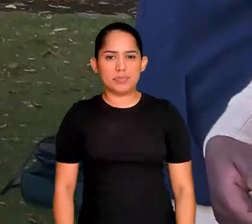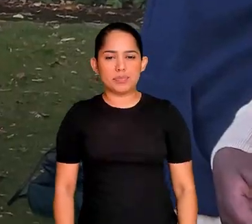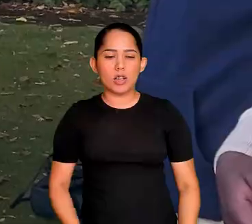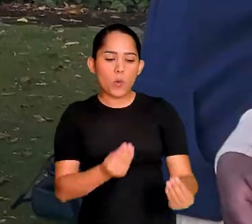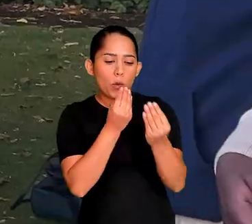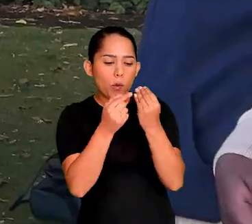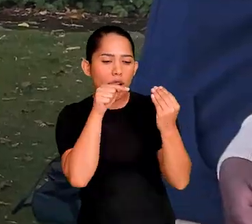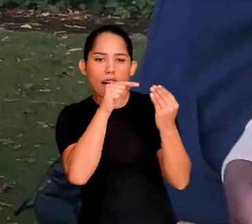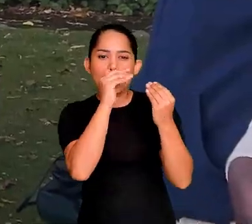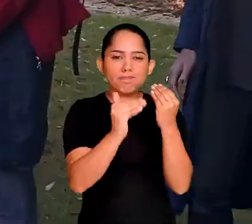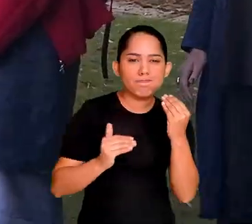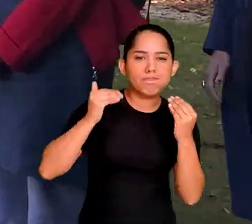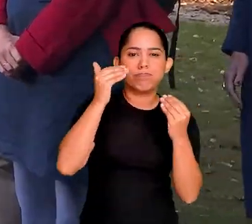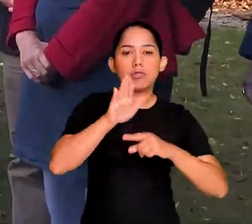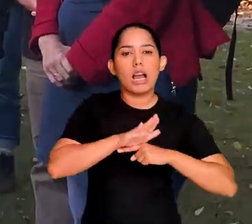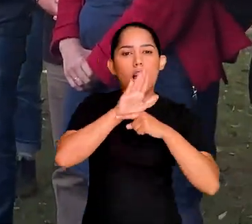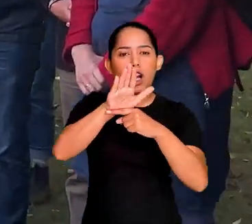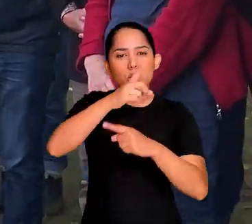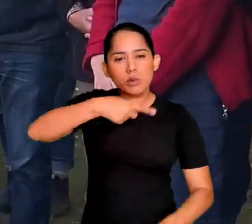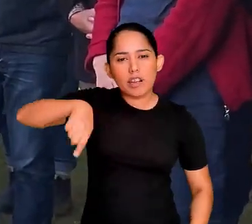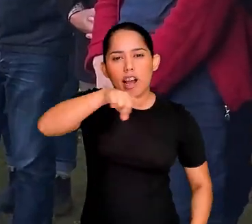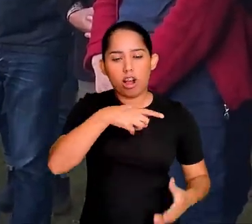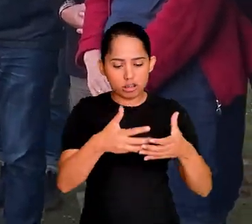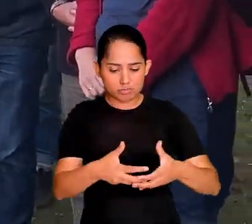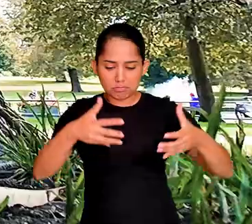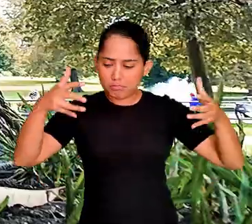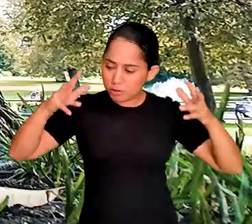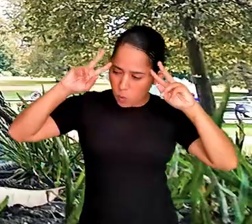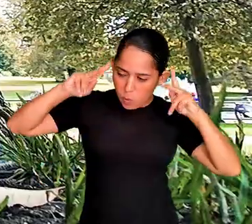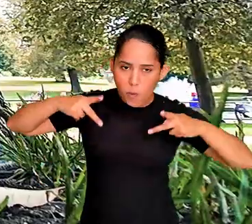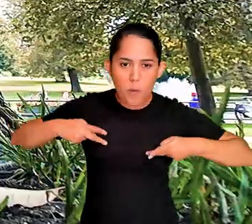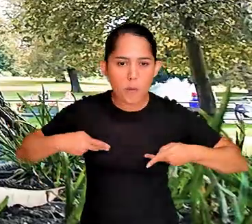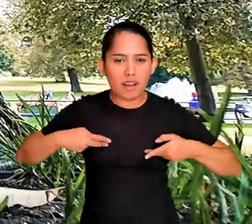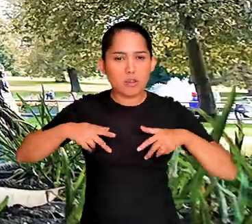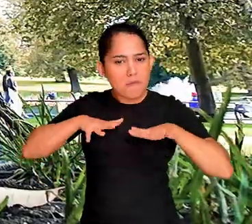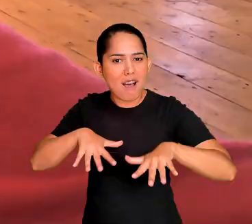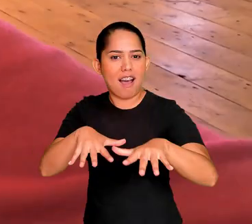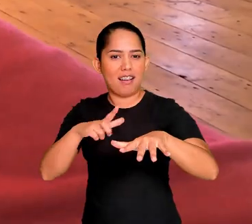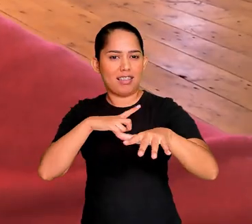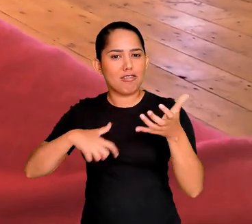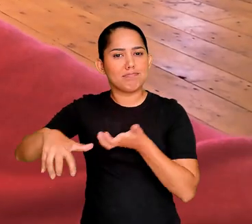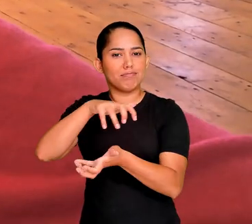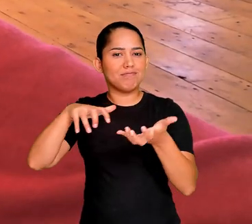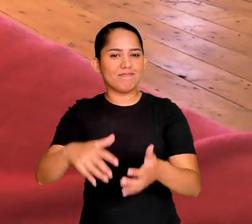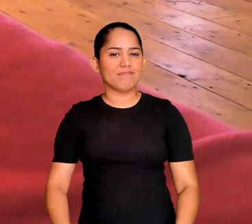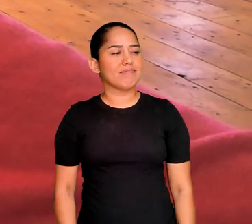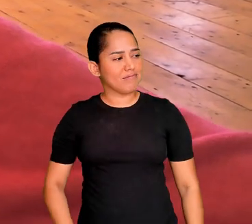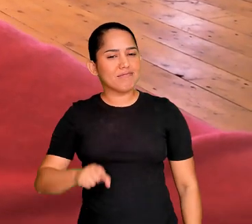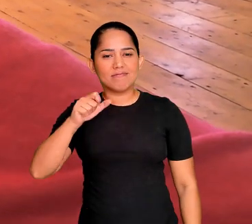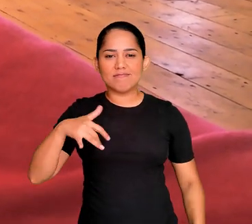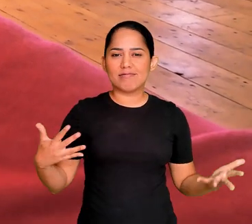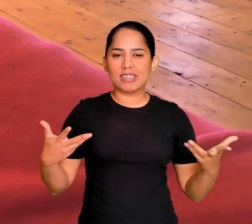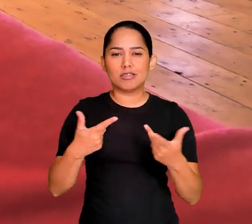Que é um alimento superior, que ajuda a gente a ser uma grande humanidade, um grande movimento. Yeah, I think it's terrific.